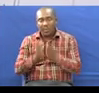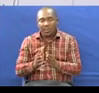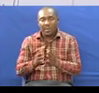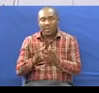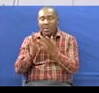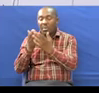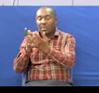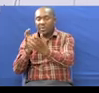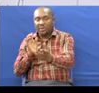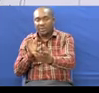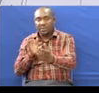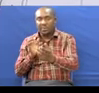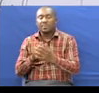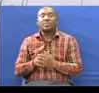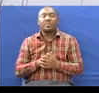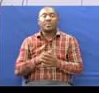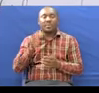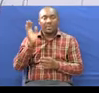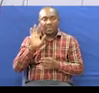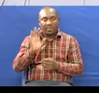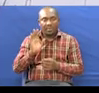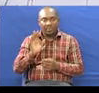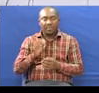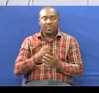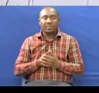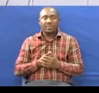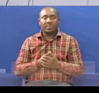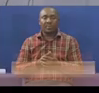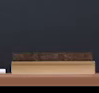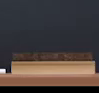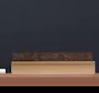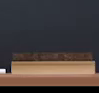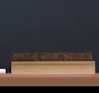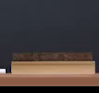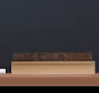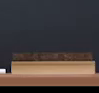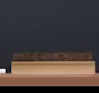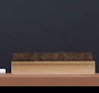distributions. Again, my name is Daniel Julius. Thank you.